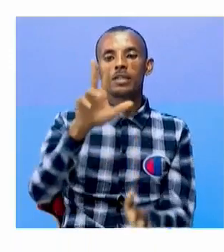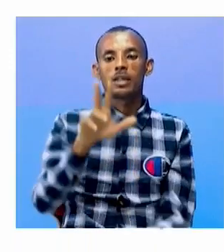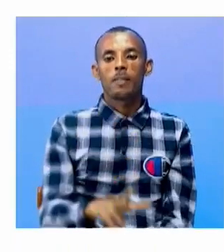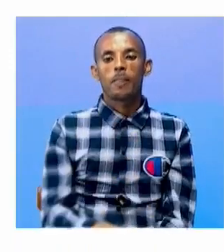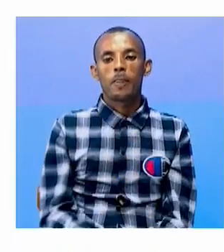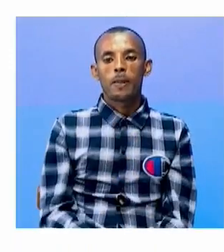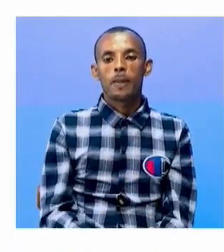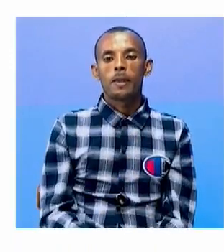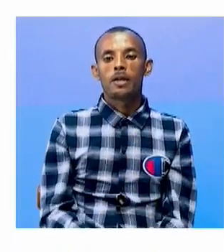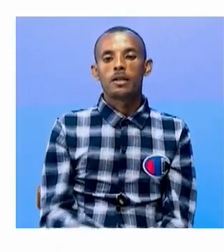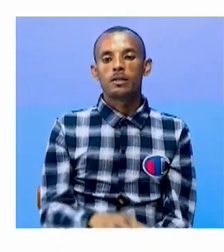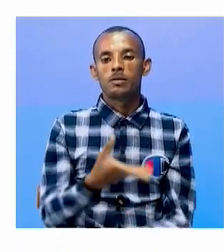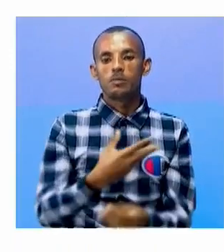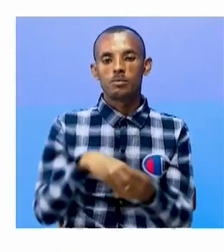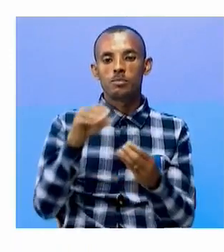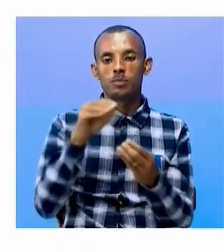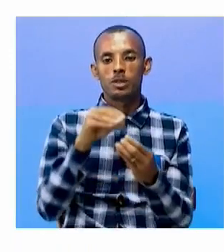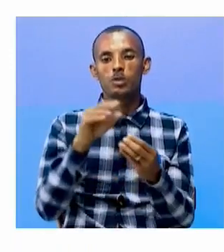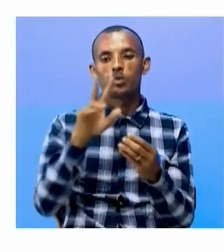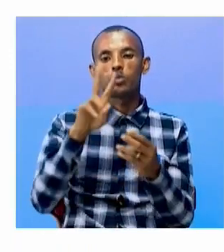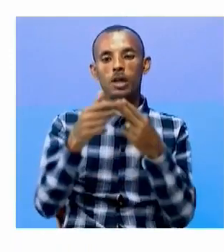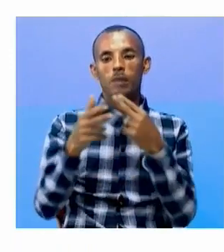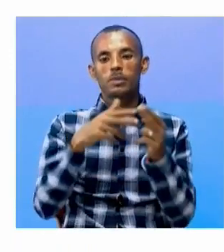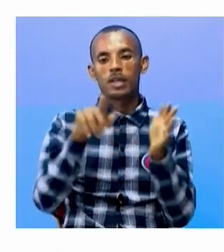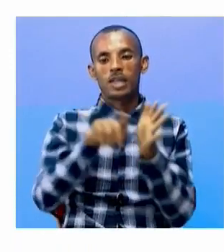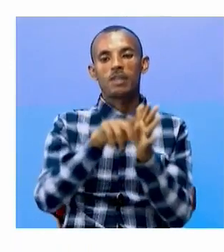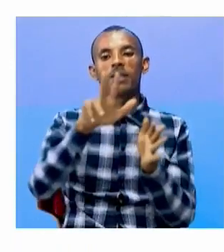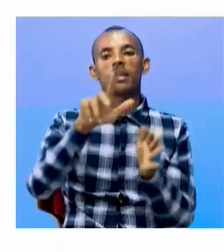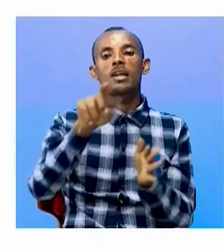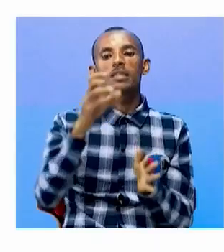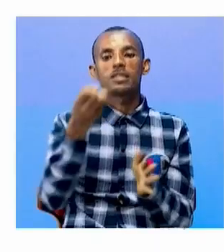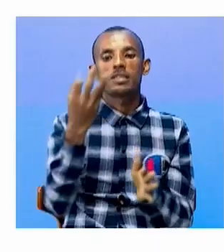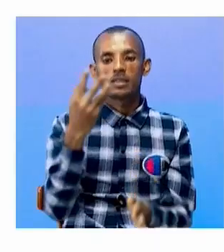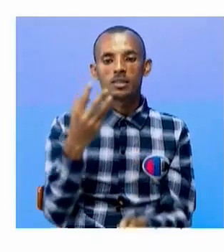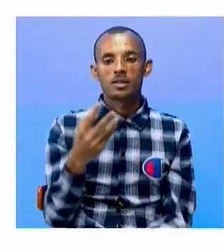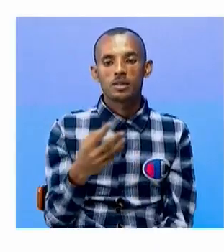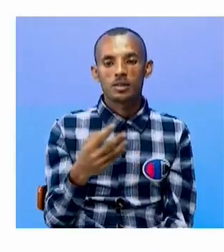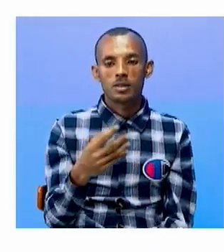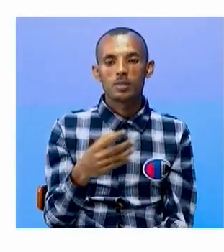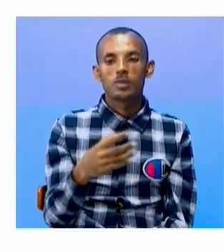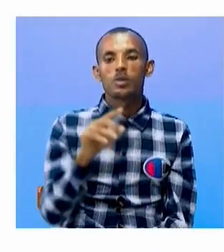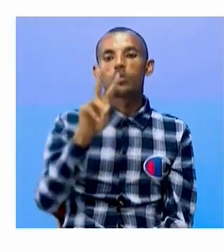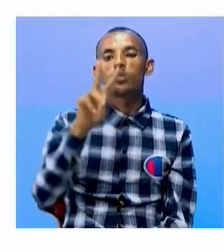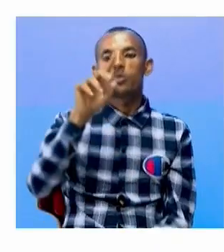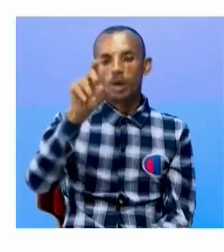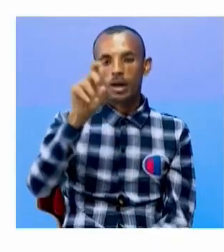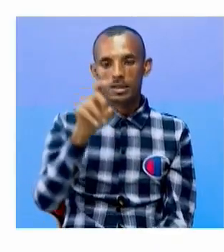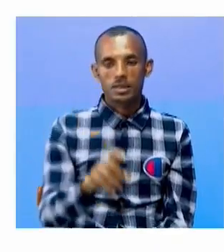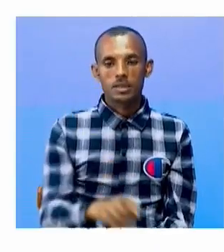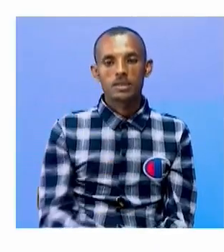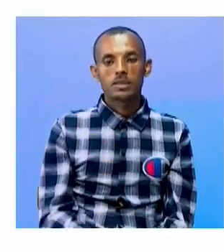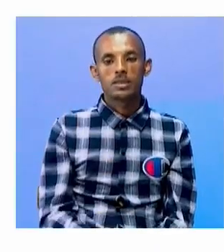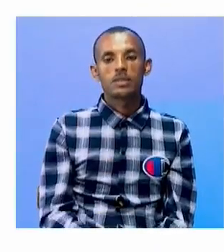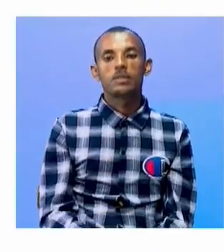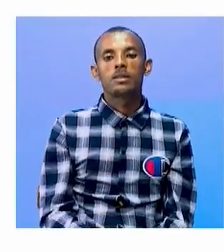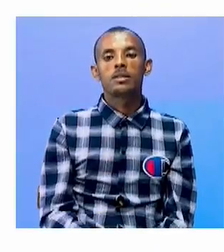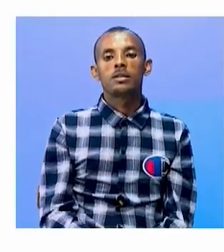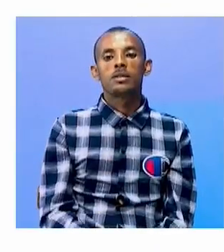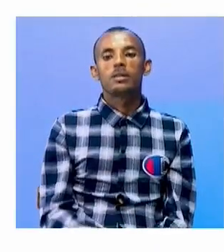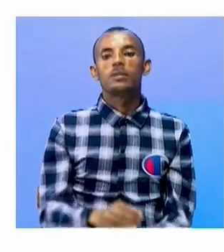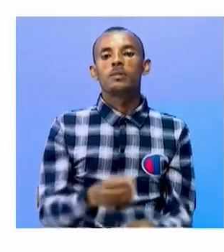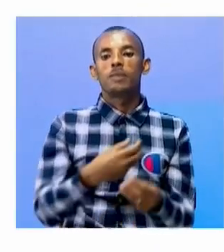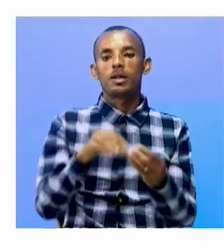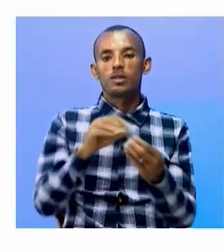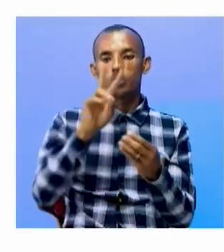3. 2 times x, it is 2x. And